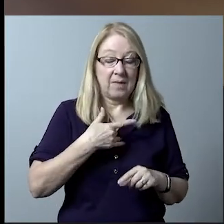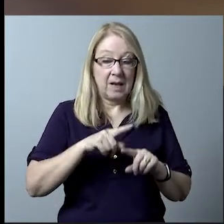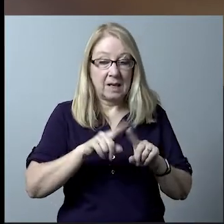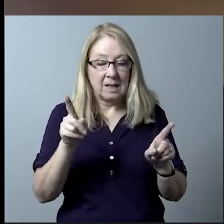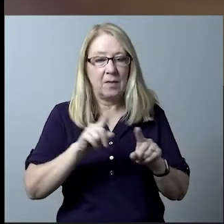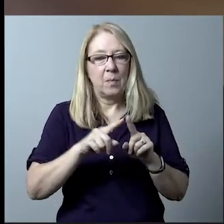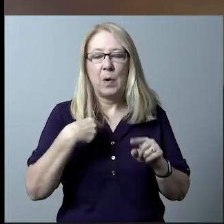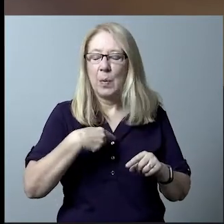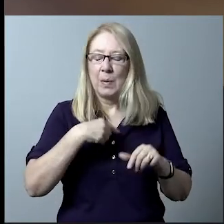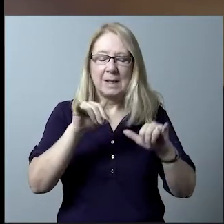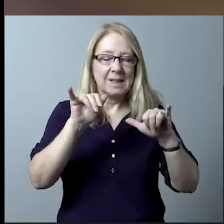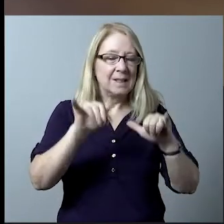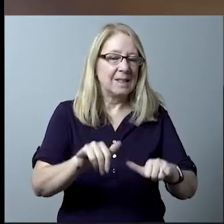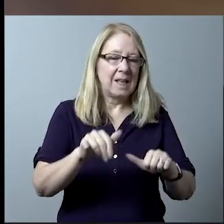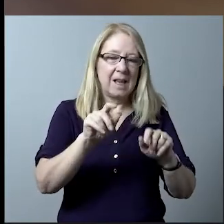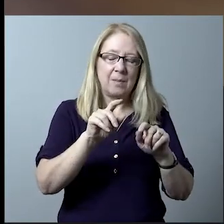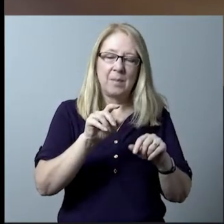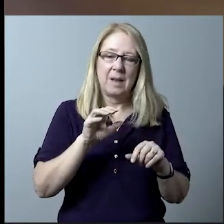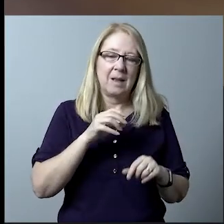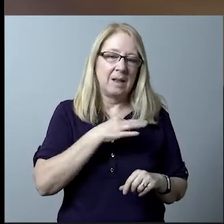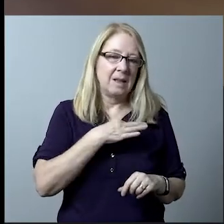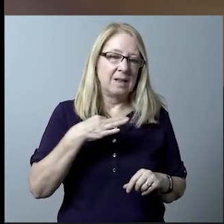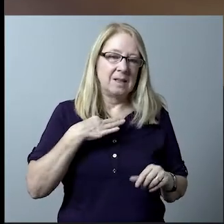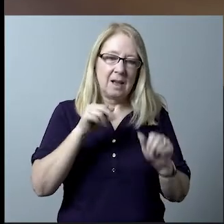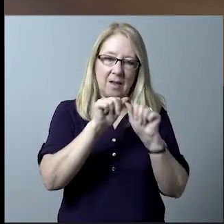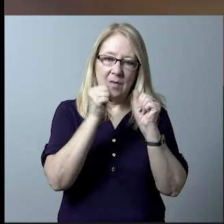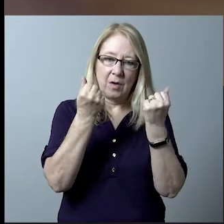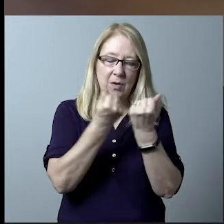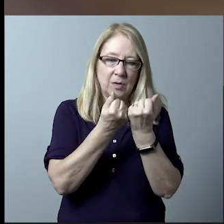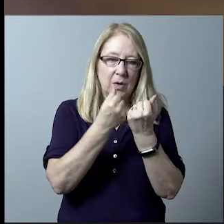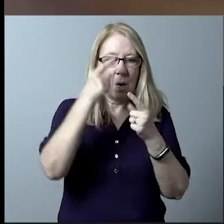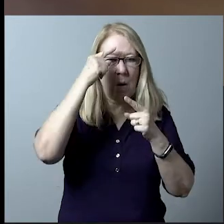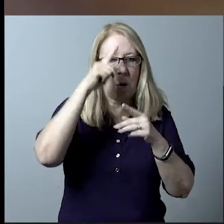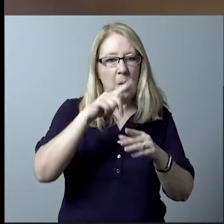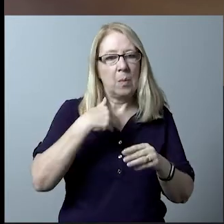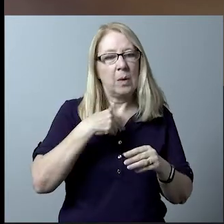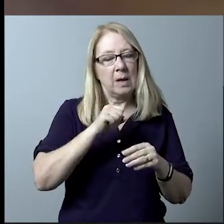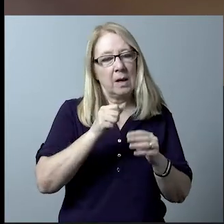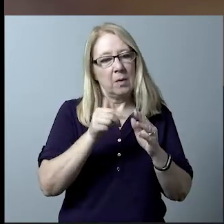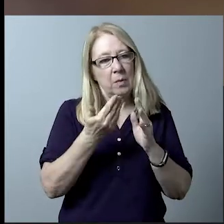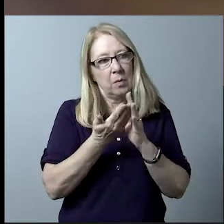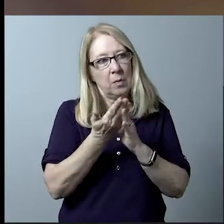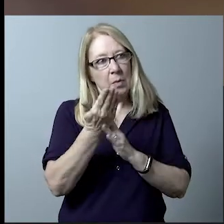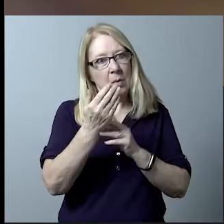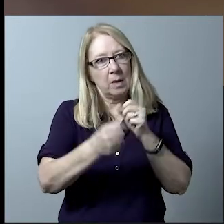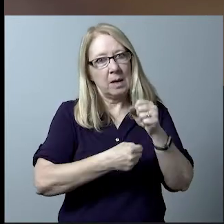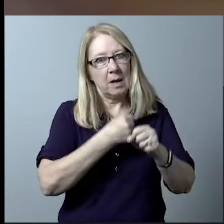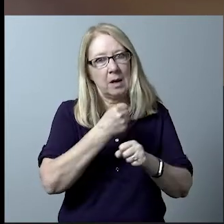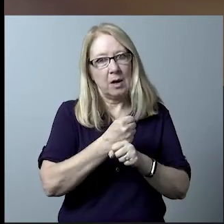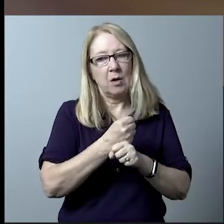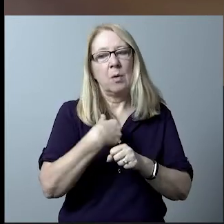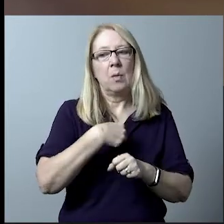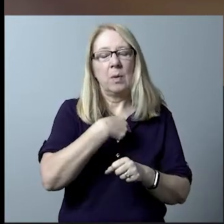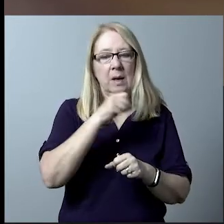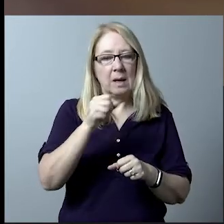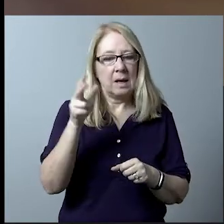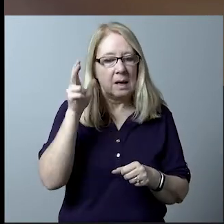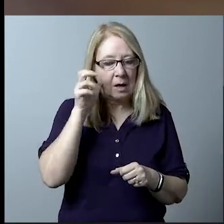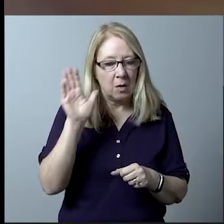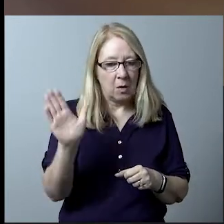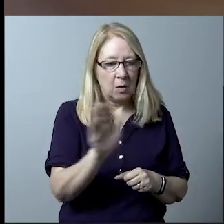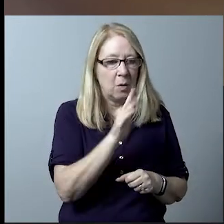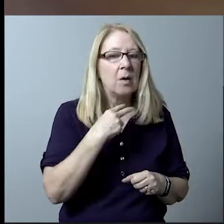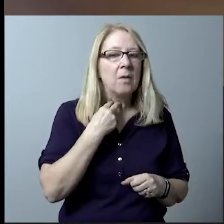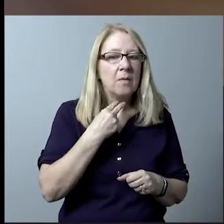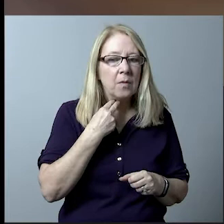to remind you that we are still the same staff association you know. We hope that through our efforts in the coming year, we will be able to amplify the voices of our